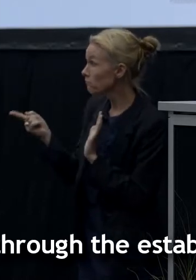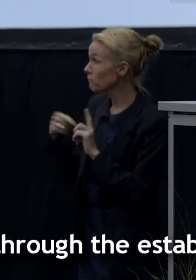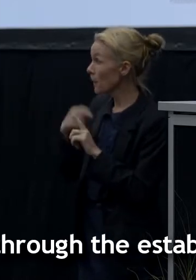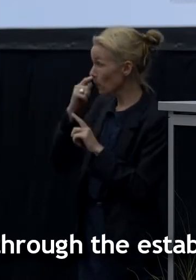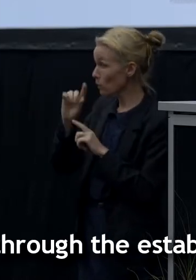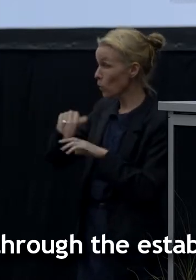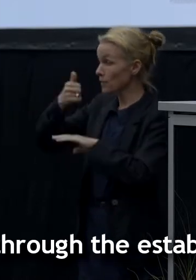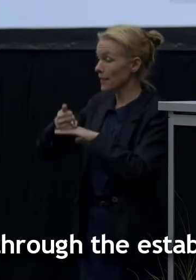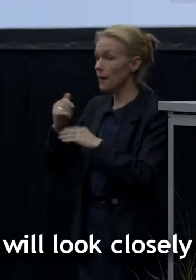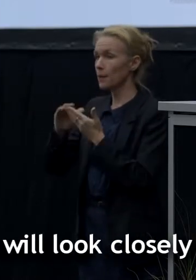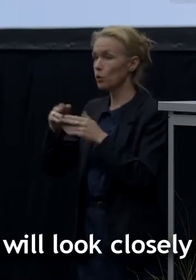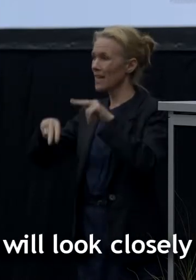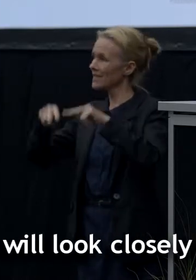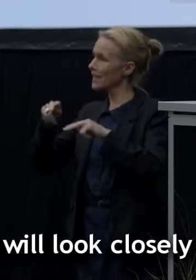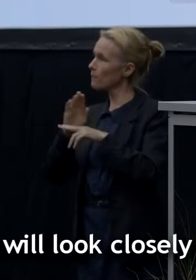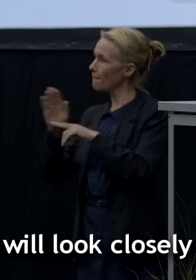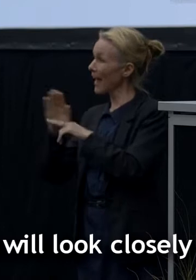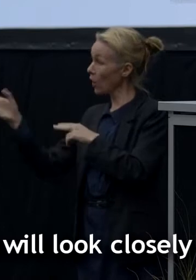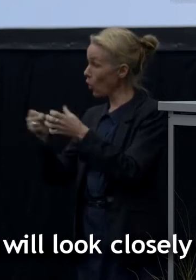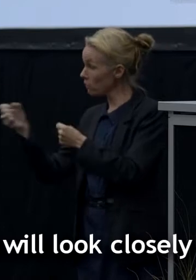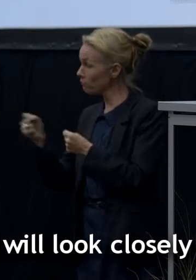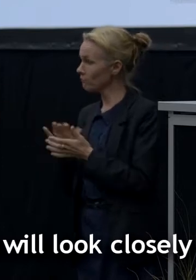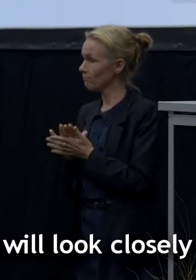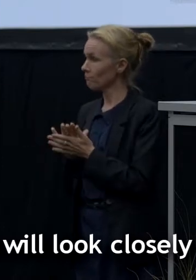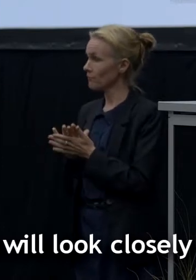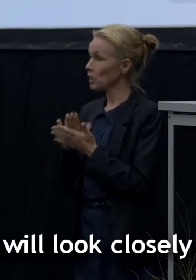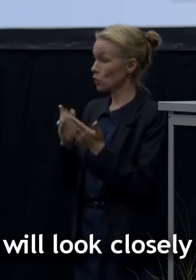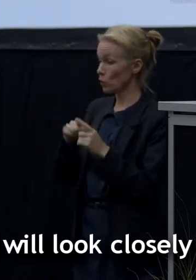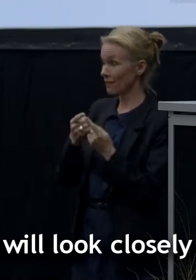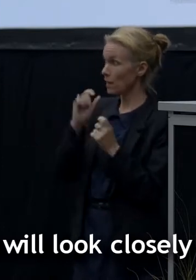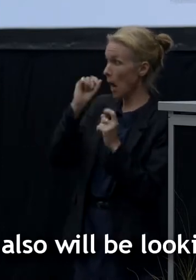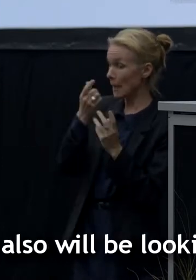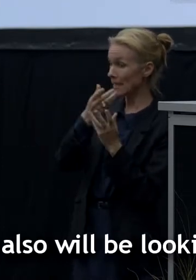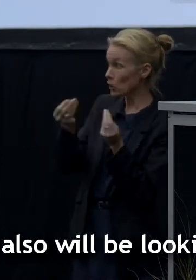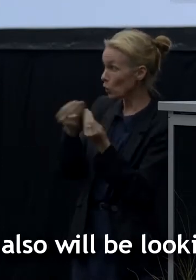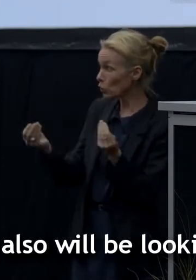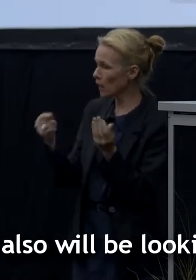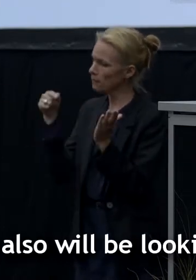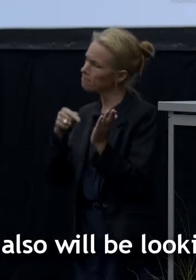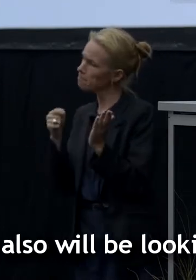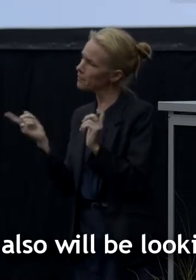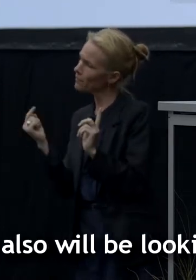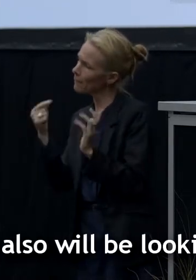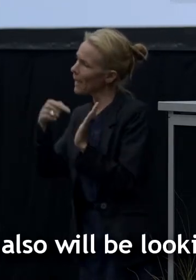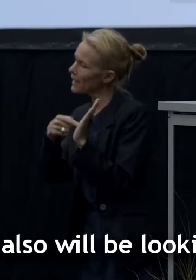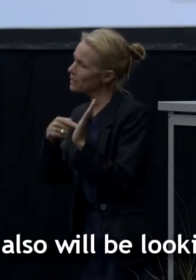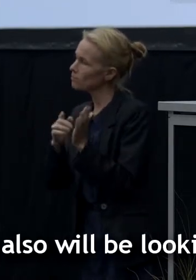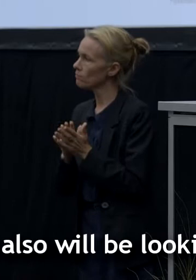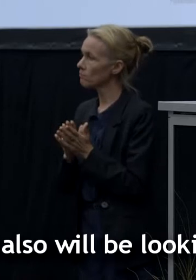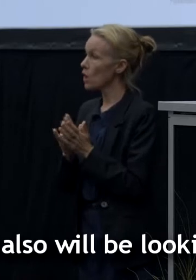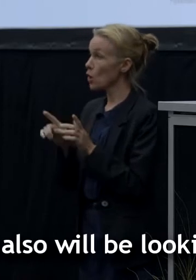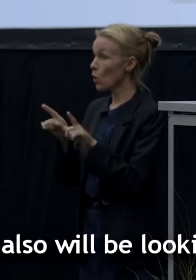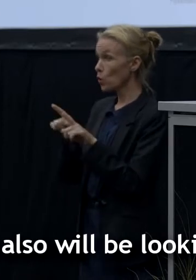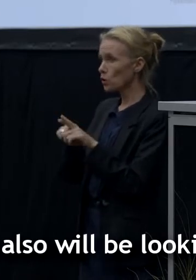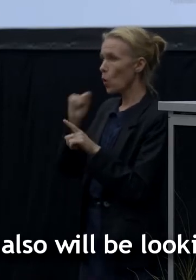community assessment panels and will look closely at the issues and develop preferred solutions. We also will be looking at ways to involve you in